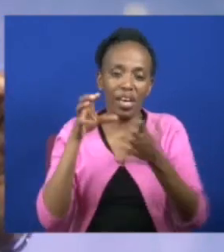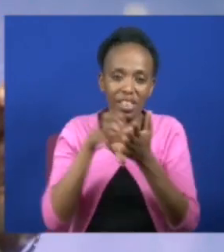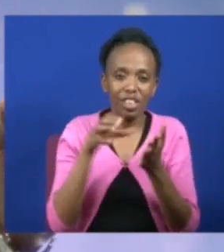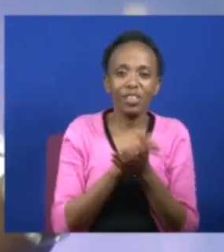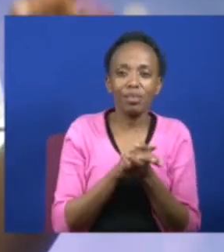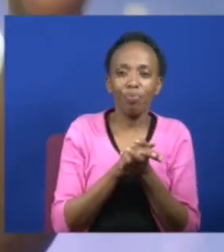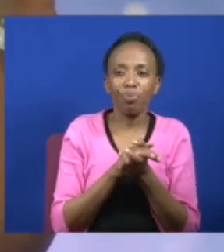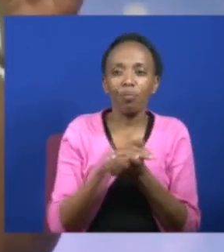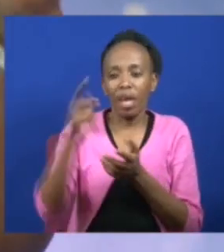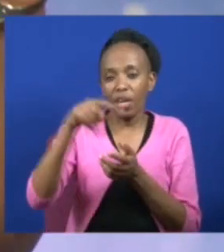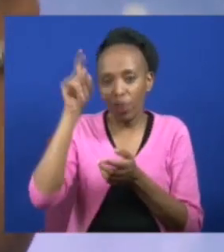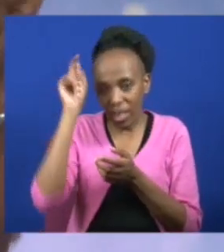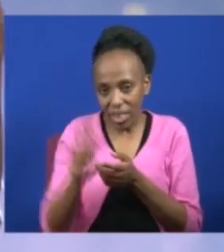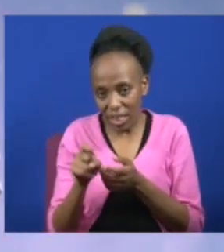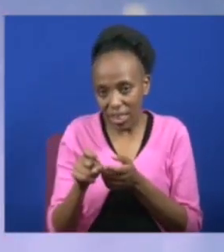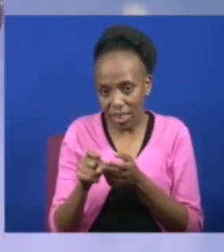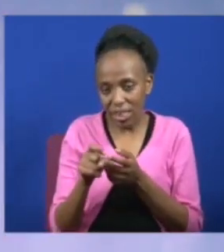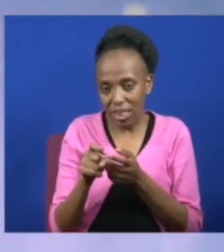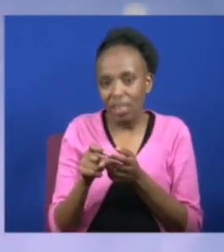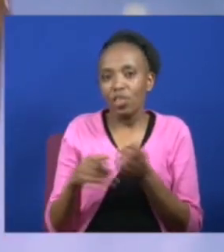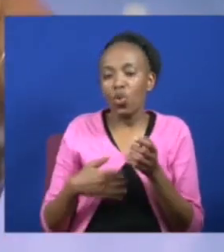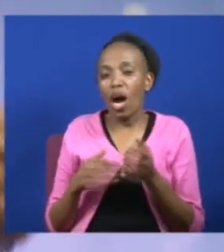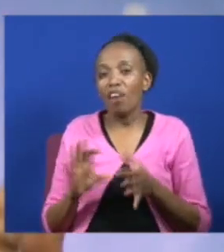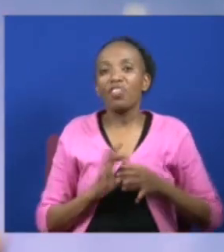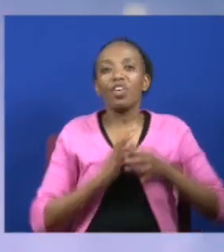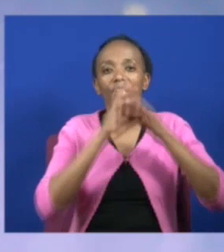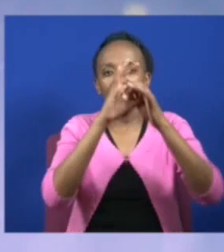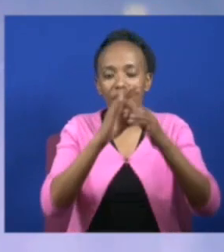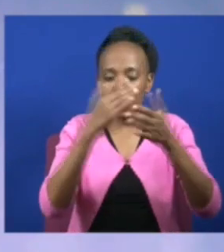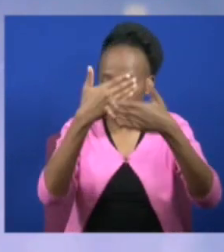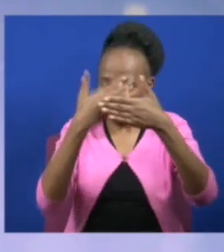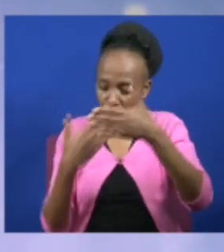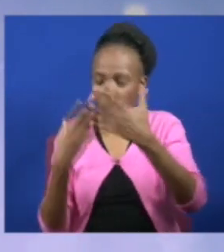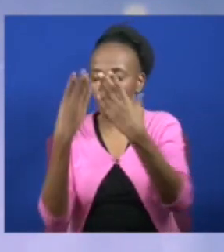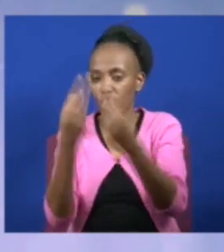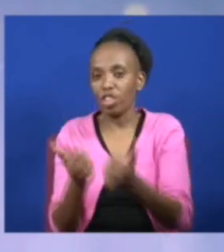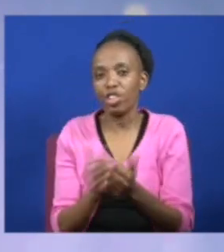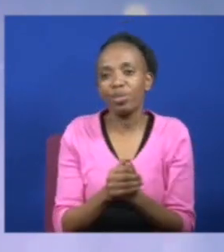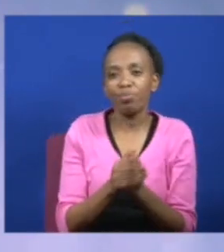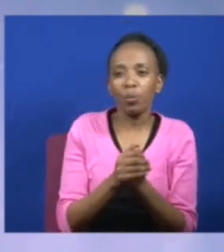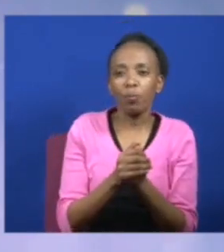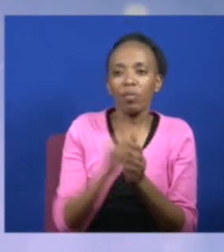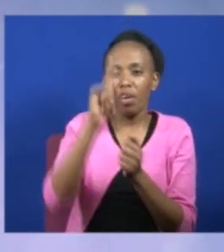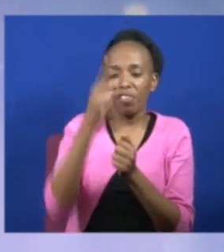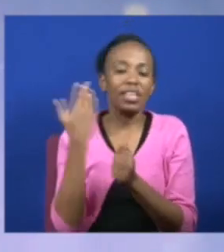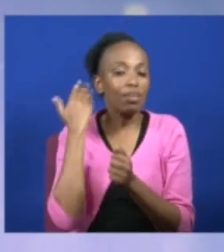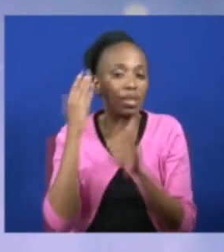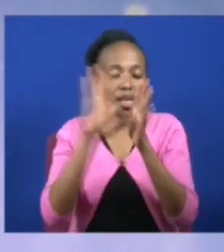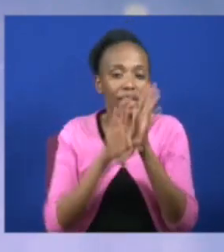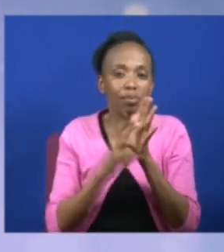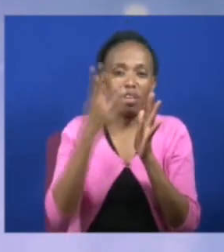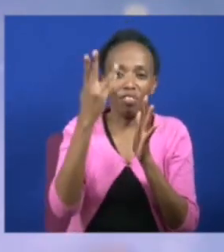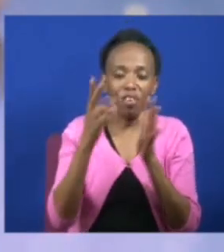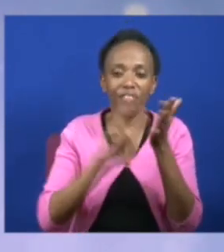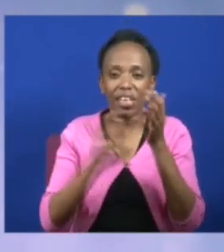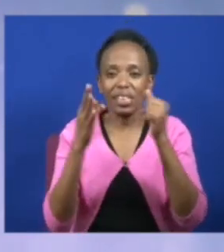issues, and we need to place reconciliation before resolution. 1 Peter 4:8